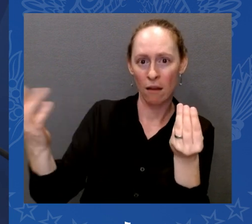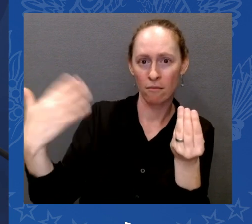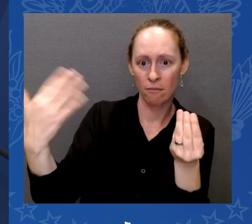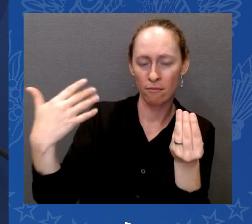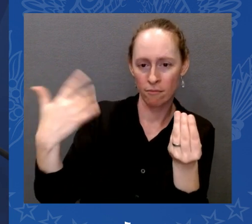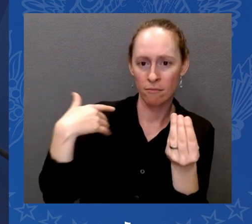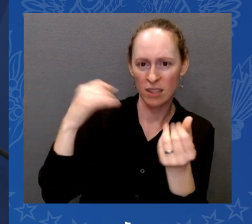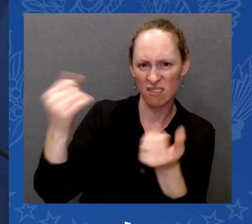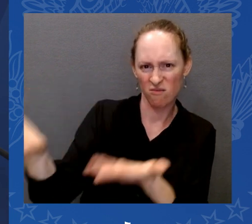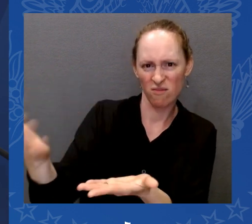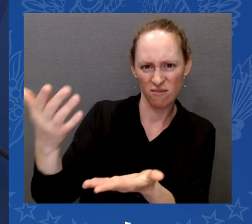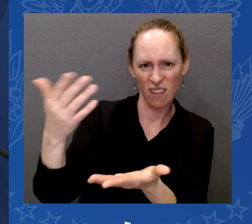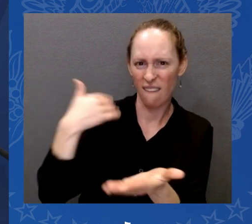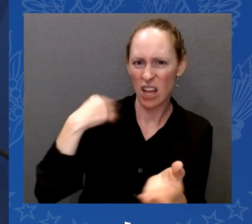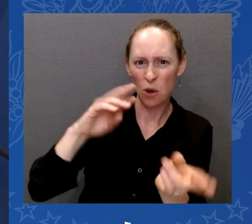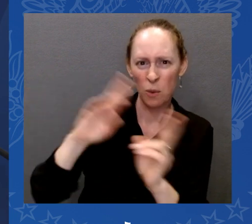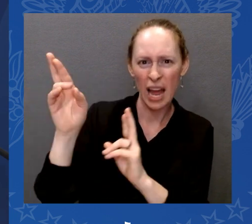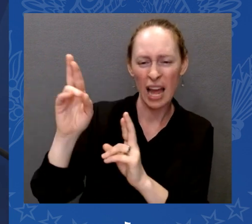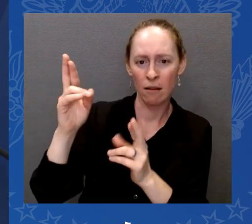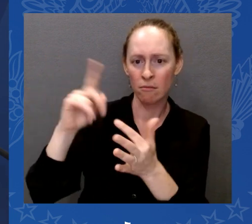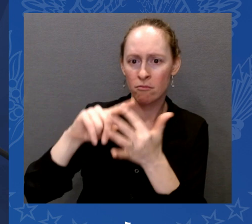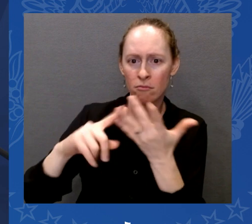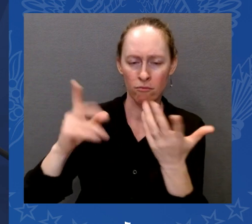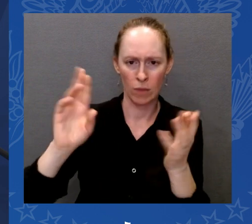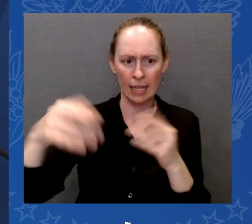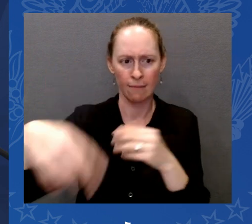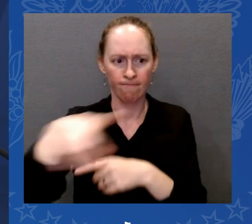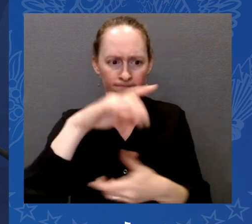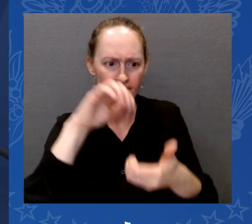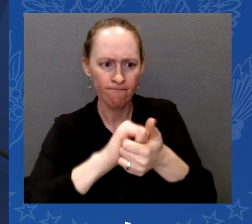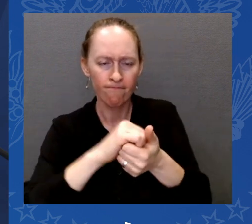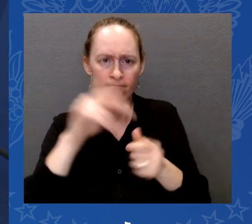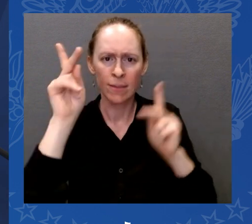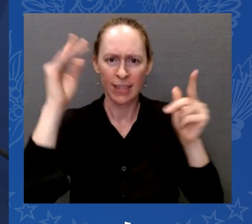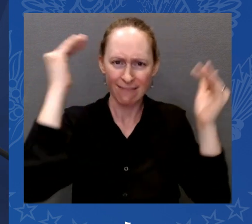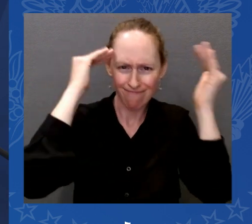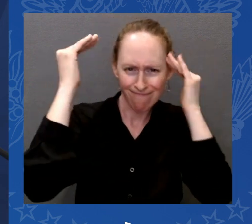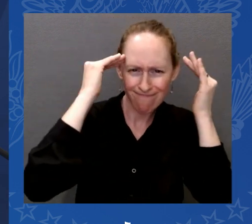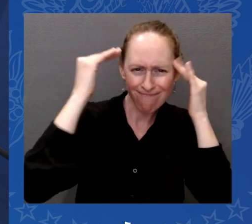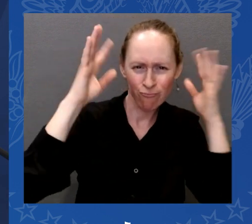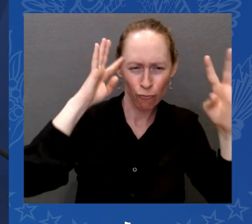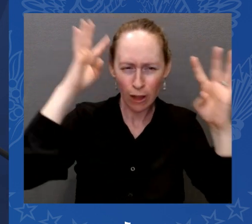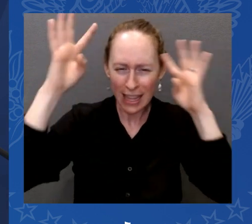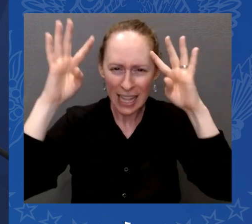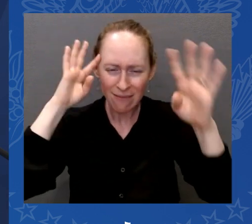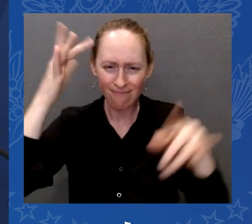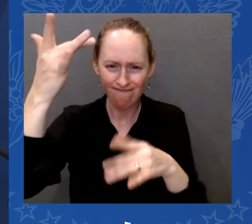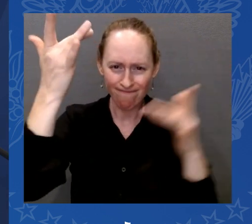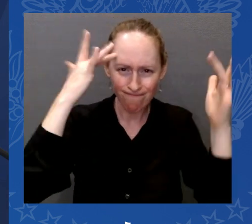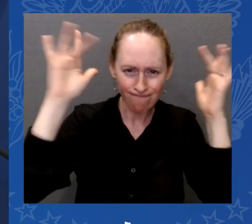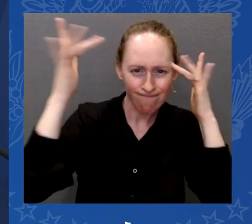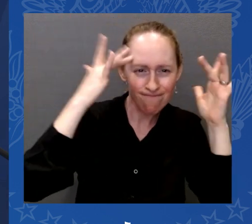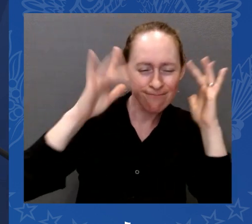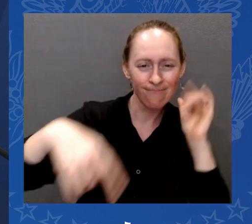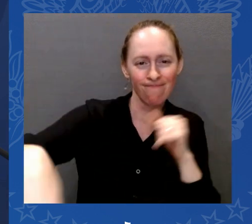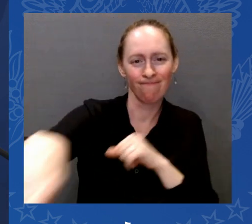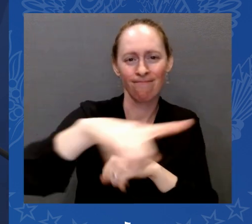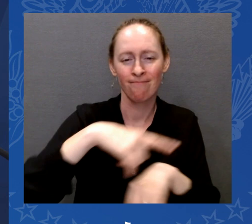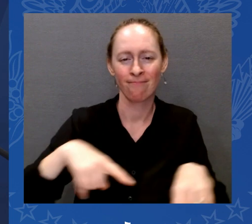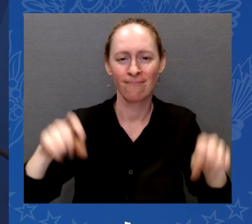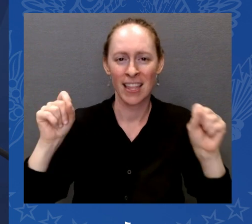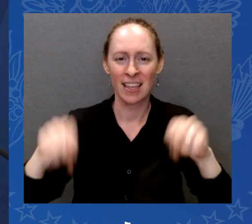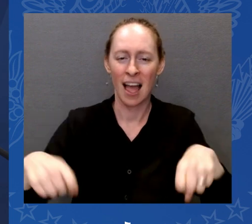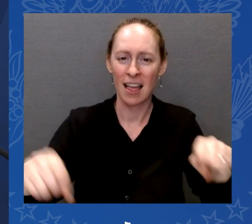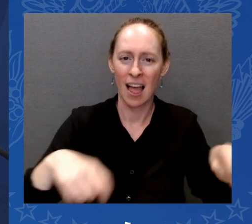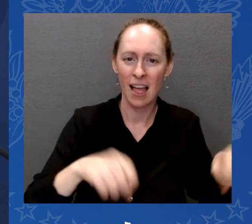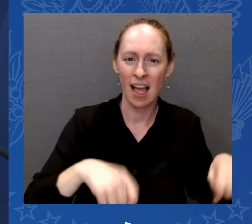most incredibly innovative people from all the walks of life up here. The people who are being educated in world-class universities. And I